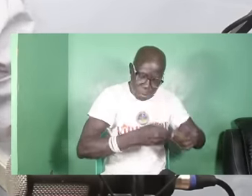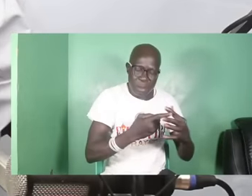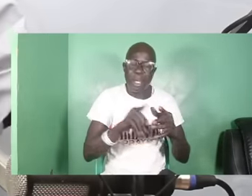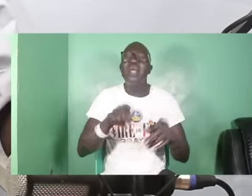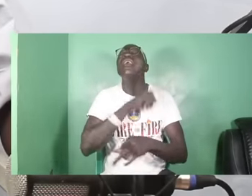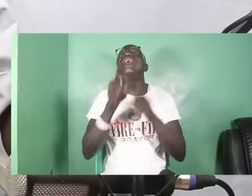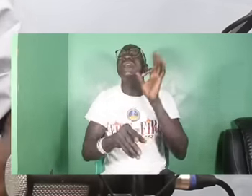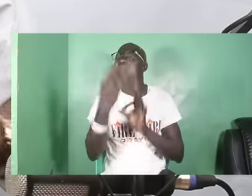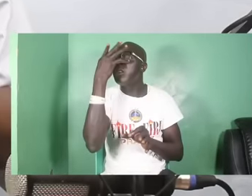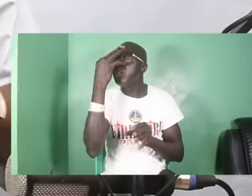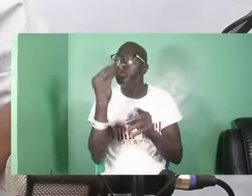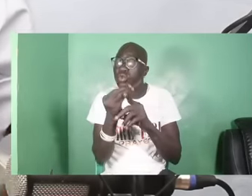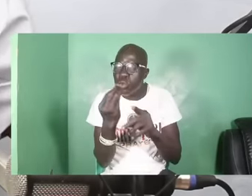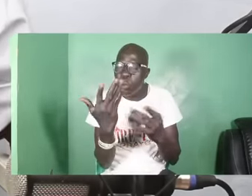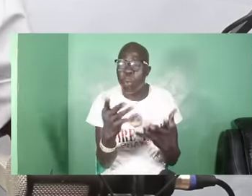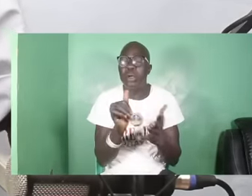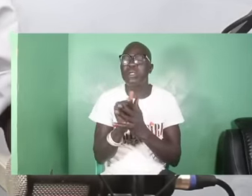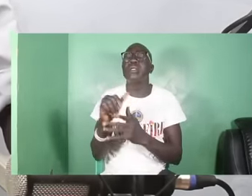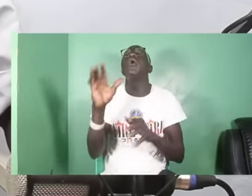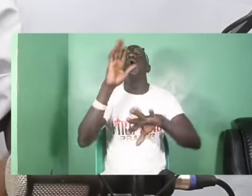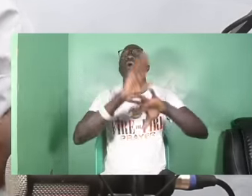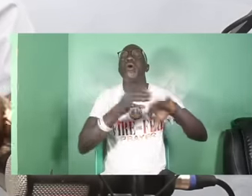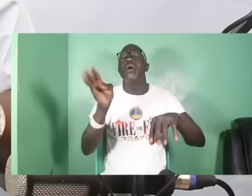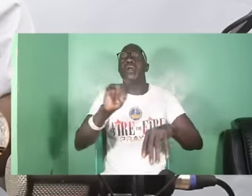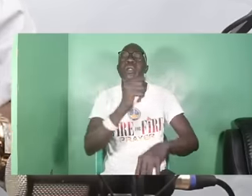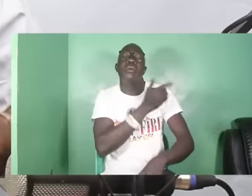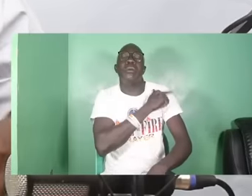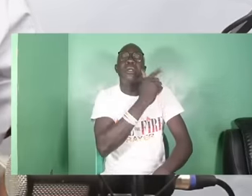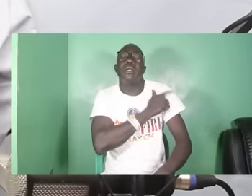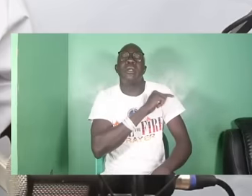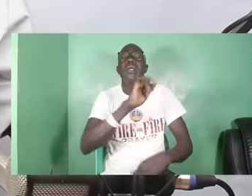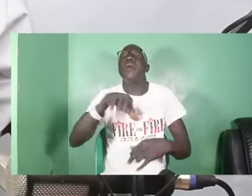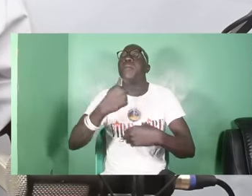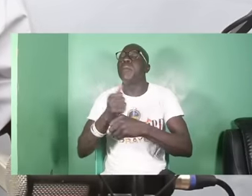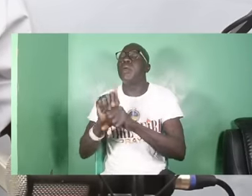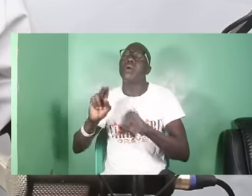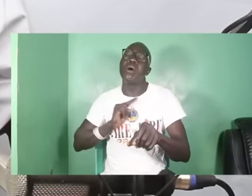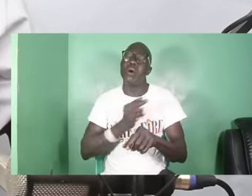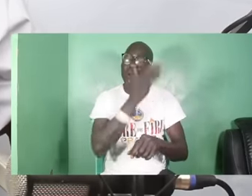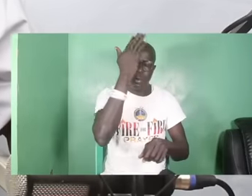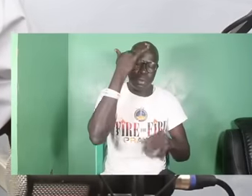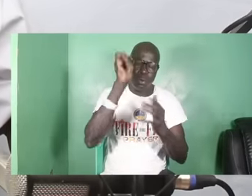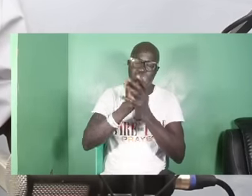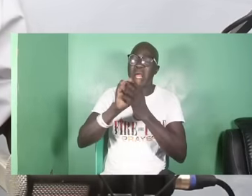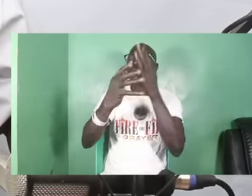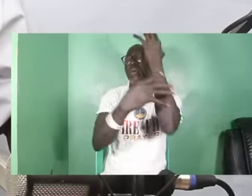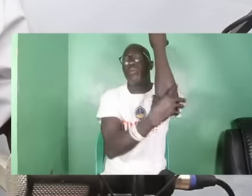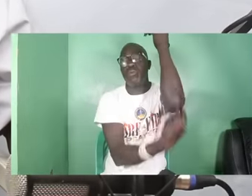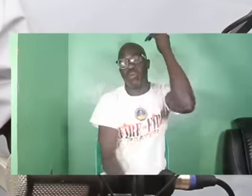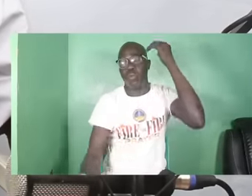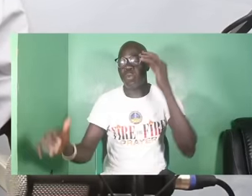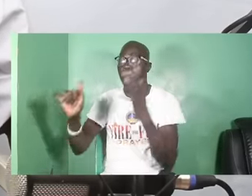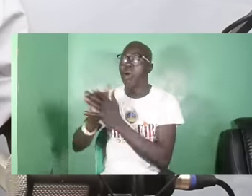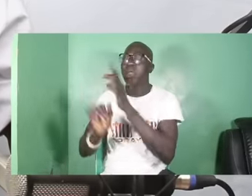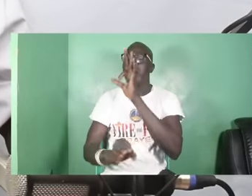ti soju the people that sleep on pe won ni ole he called them lazy o je ka mo pe make us to know iru won ma ntosi that such a poor